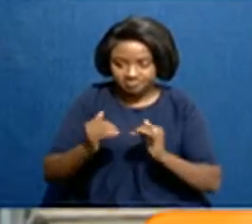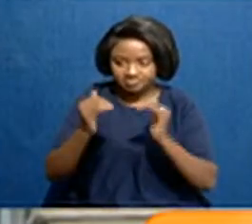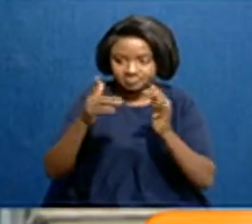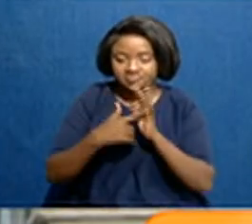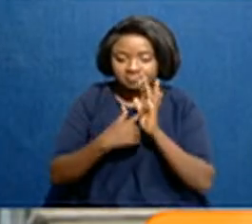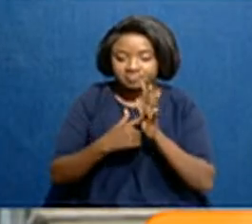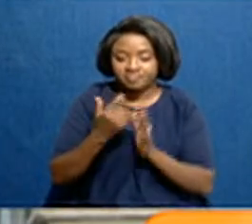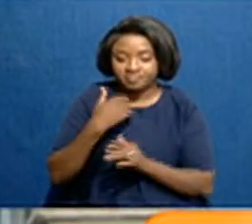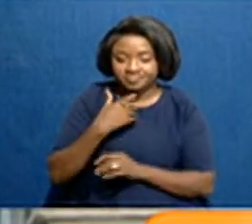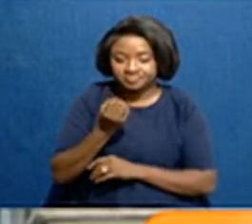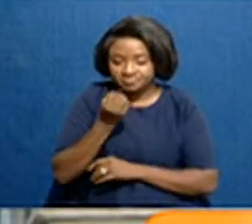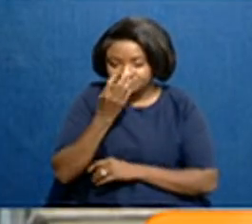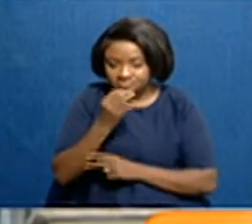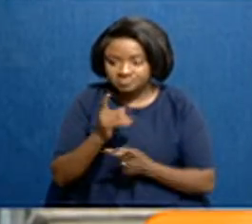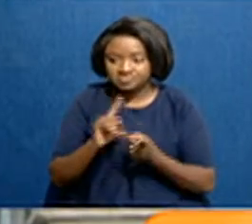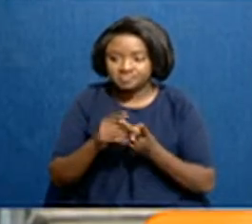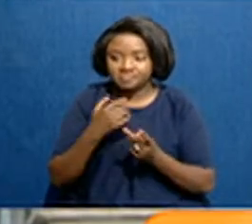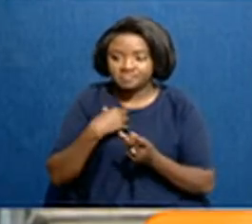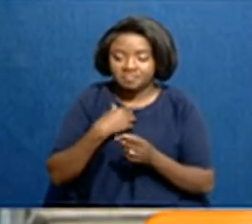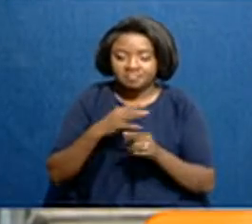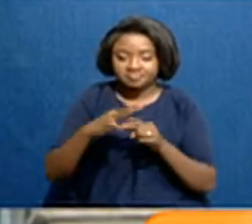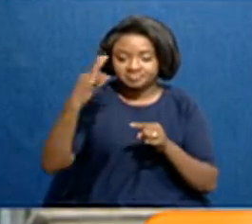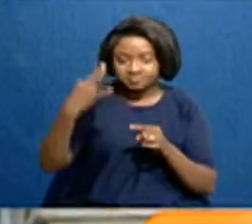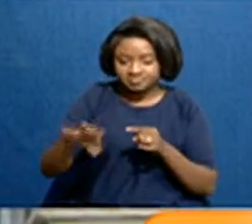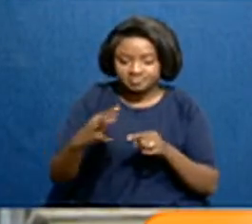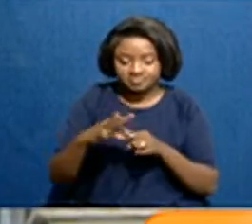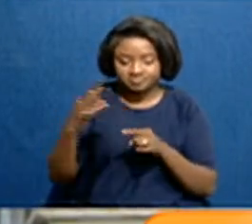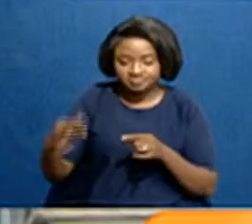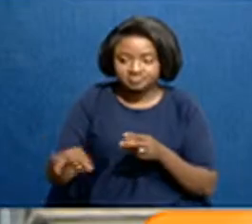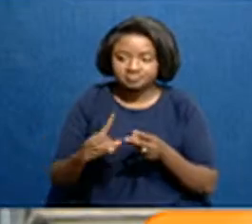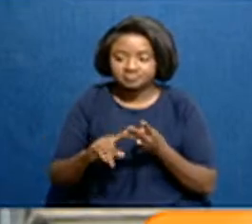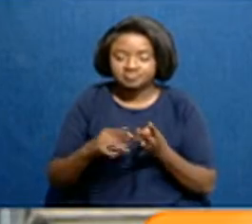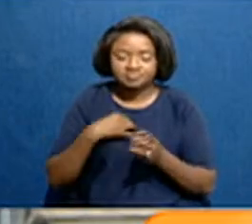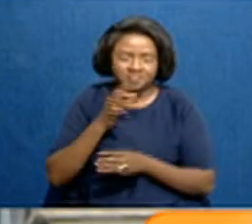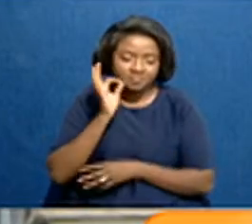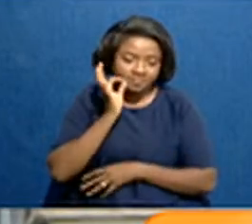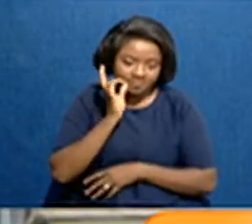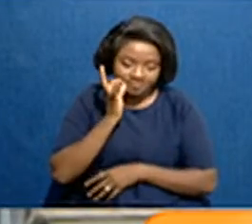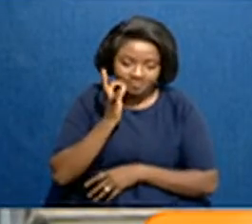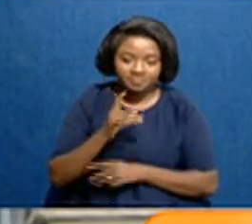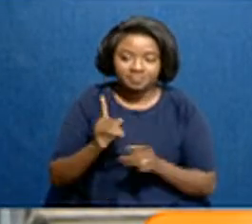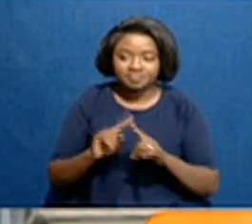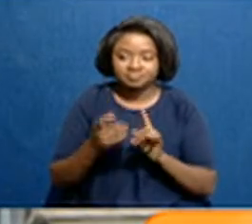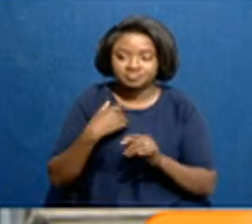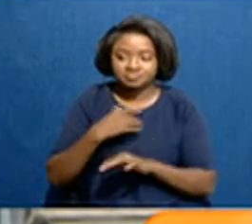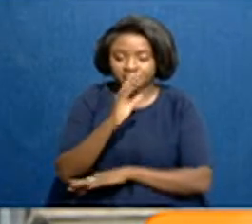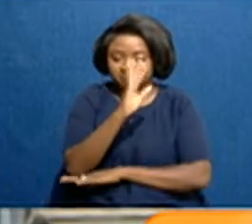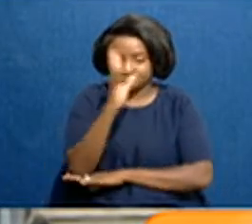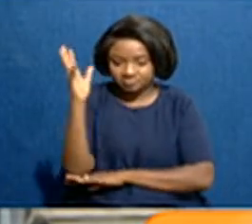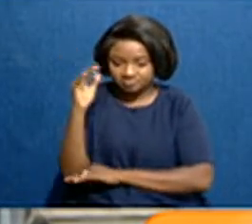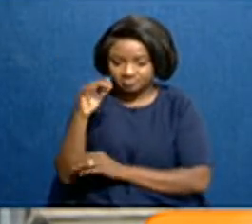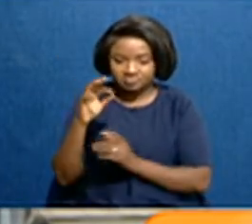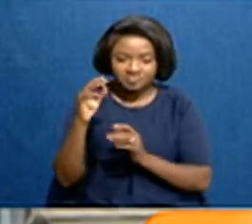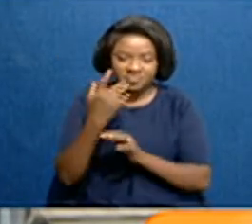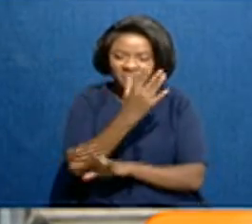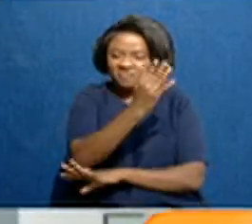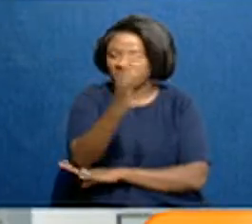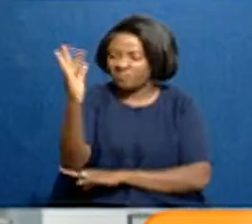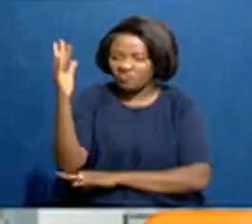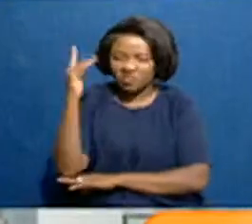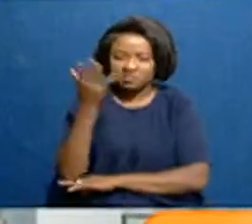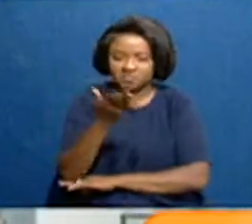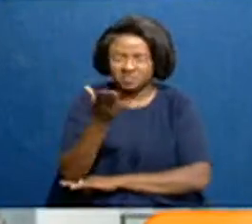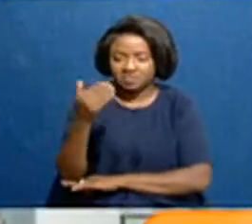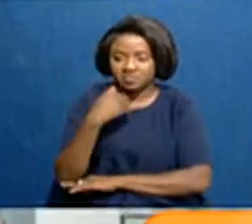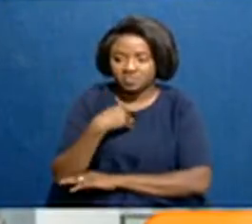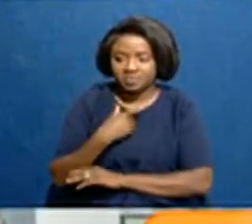flowers, we have the vegetables, we have the fruits, and we do have the tree seedlings, the forestry seedlings. We are